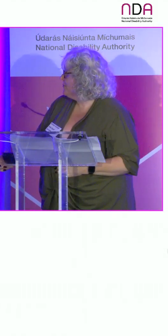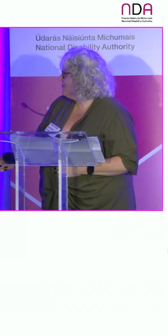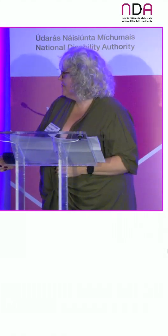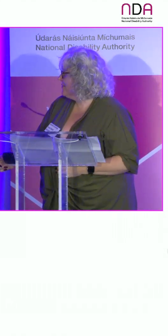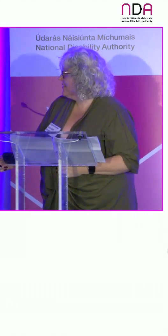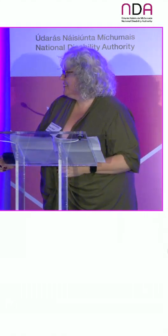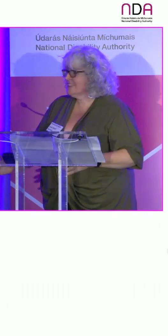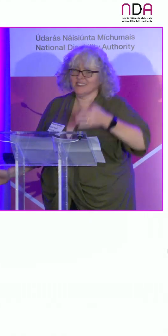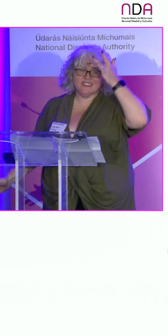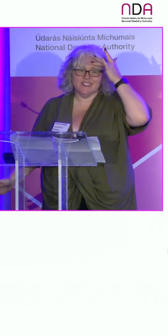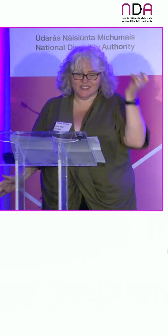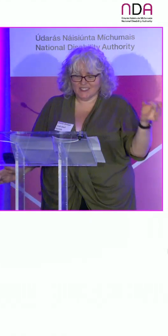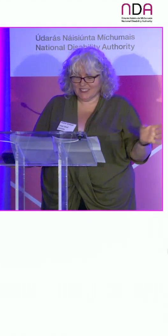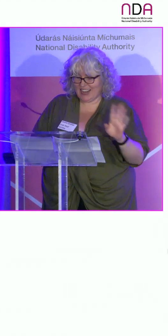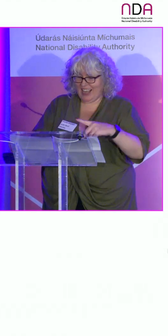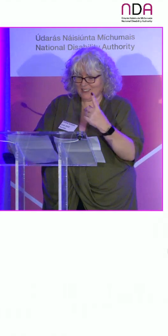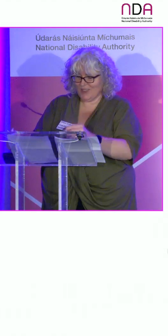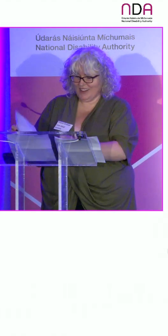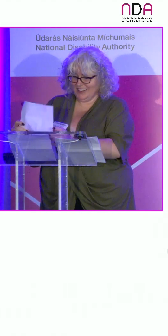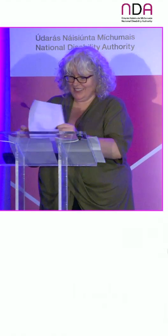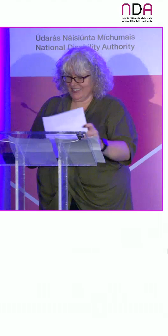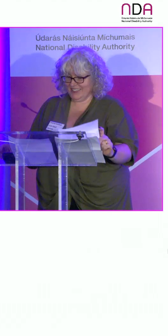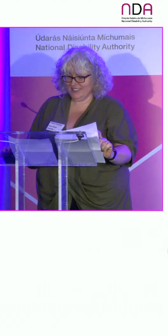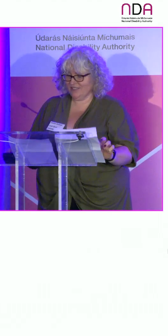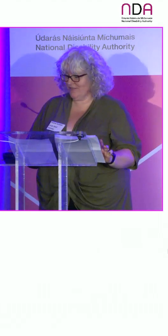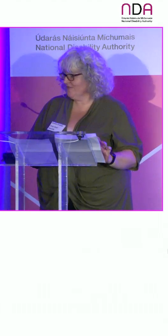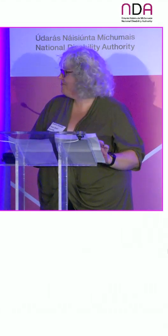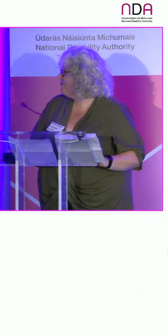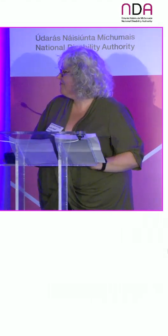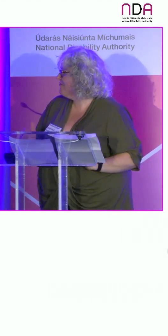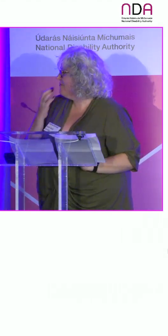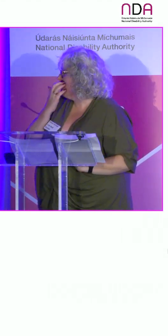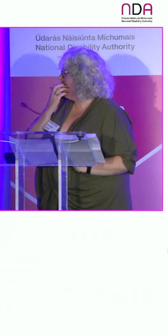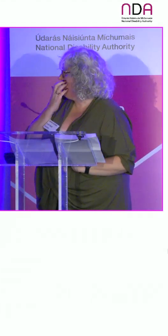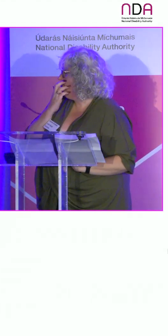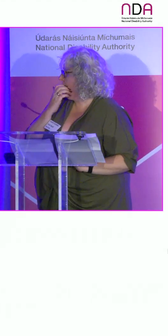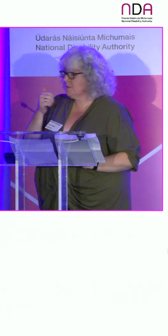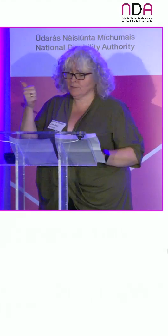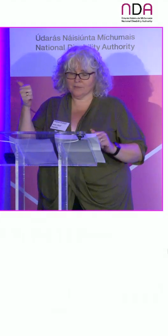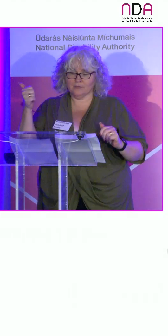sure that policy development is inclusive. Moving forward together.